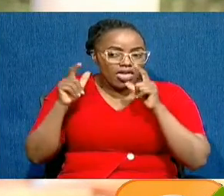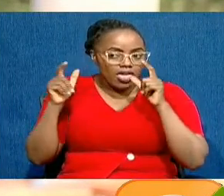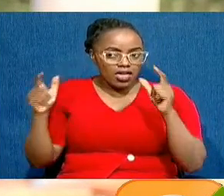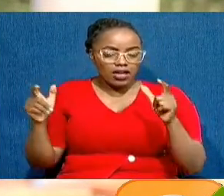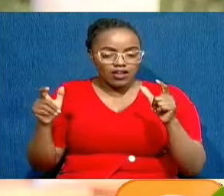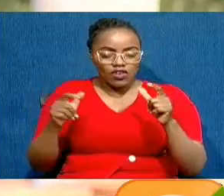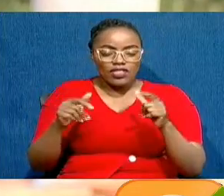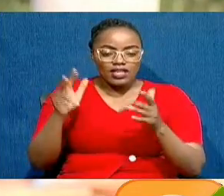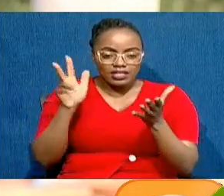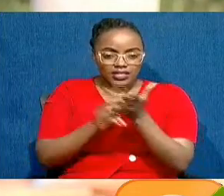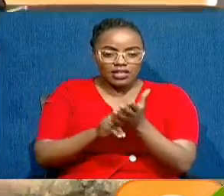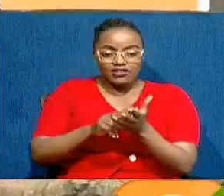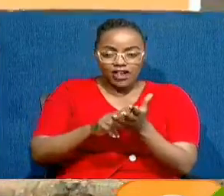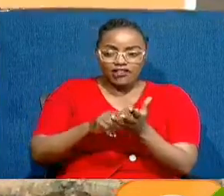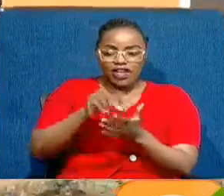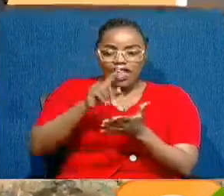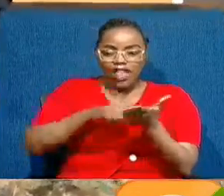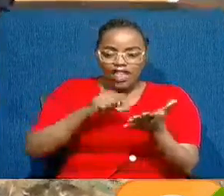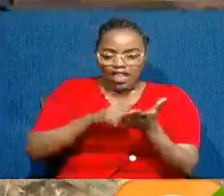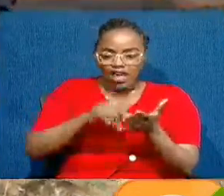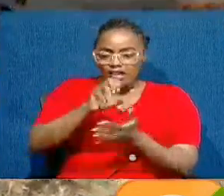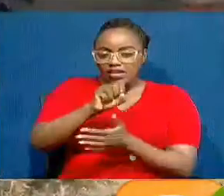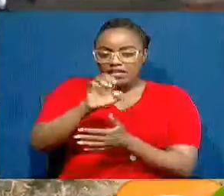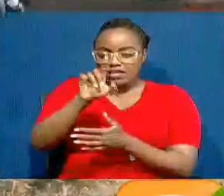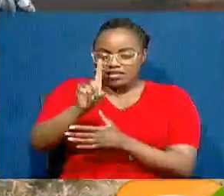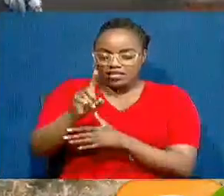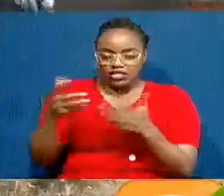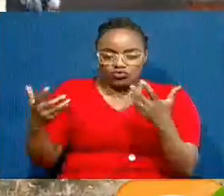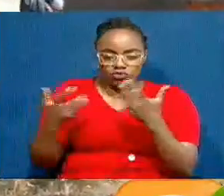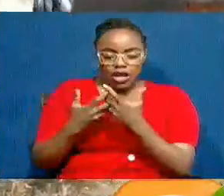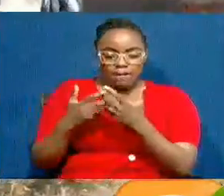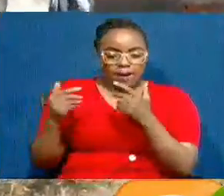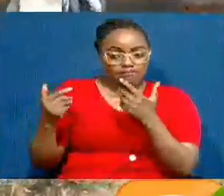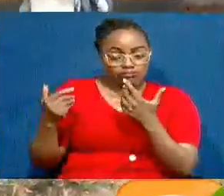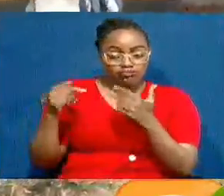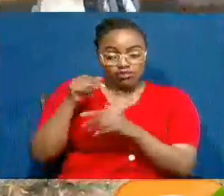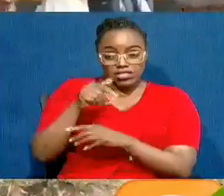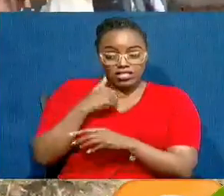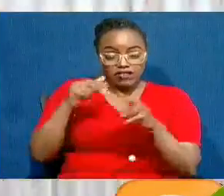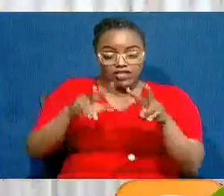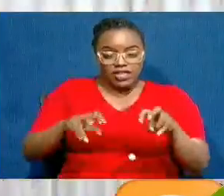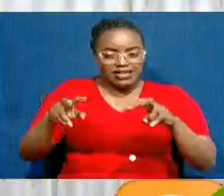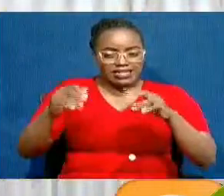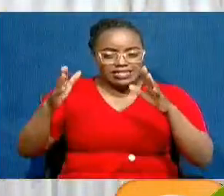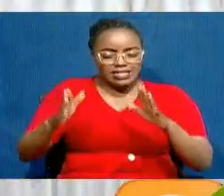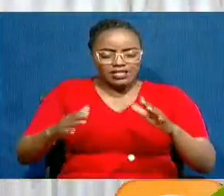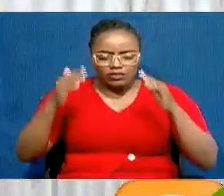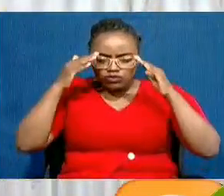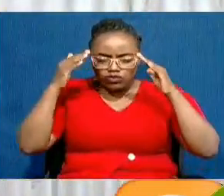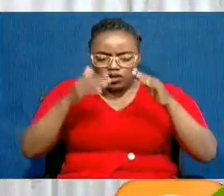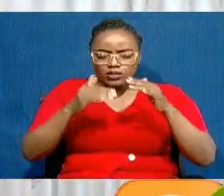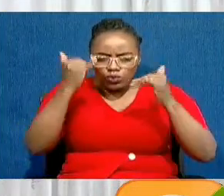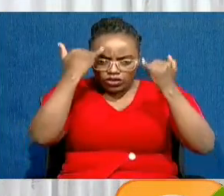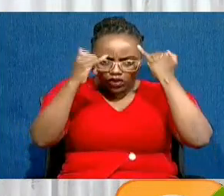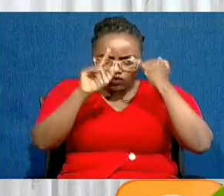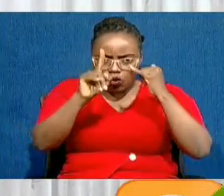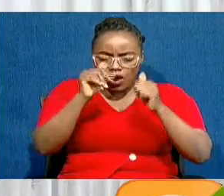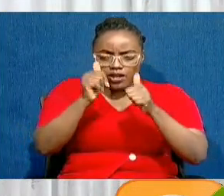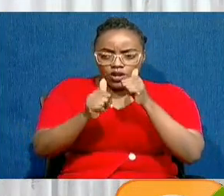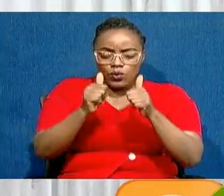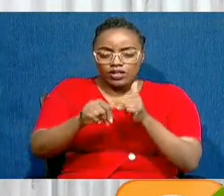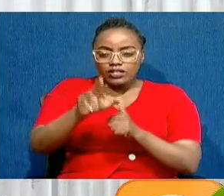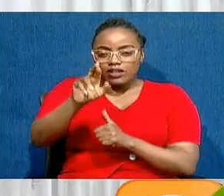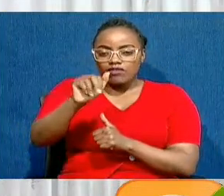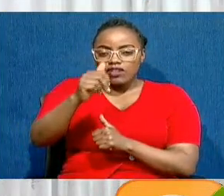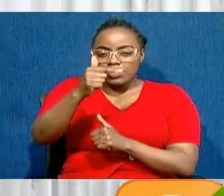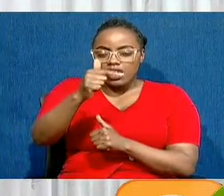the certified rice seed. To bridge the gap, KALRO researchers are turning to innovation, one of which is